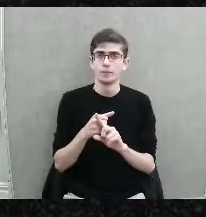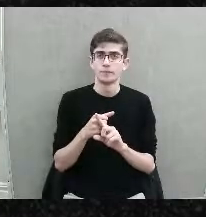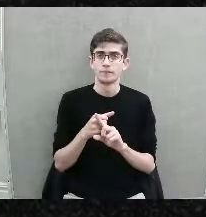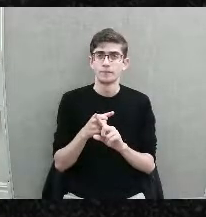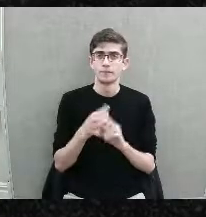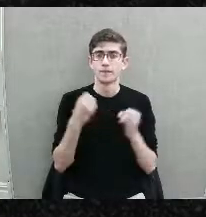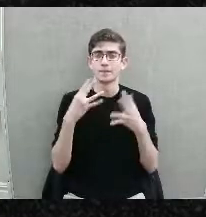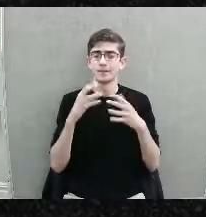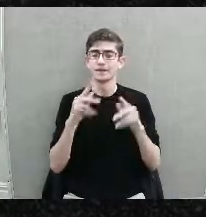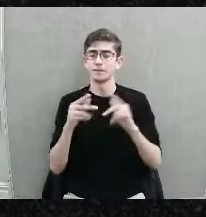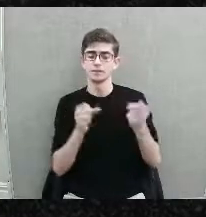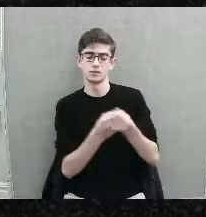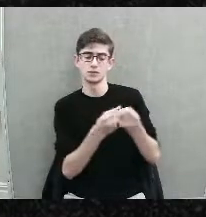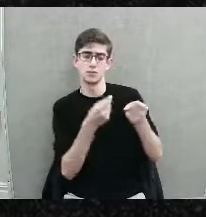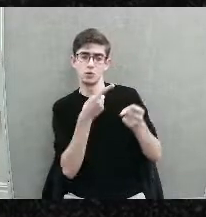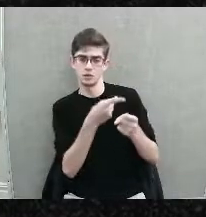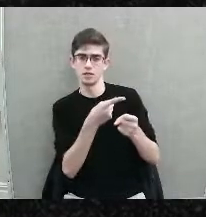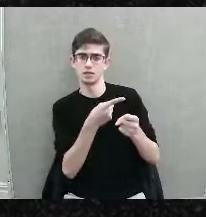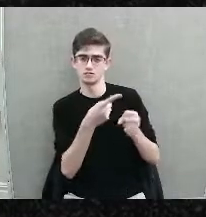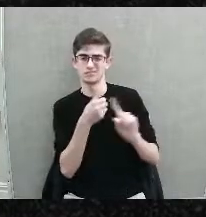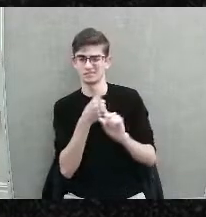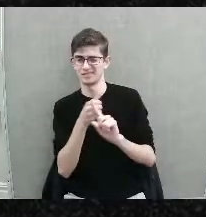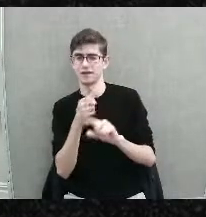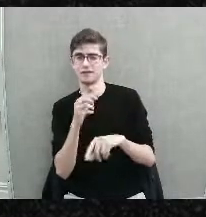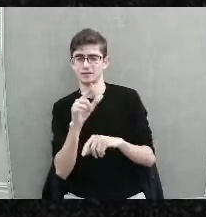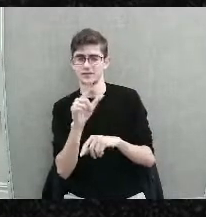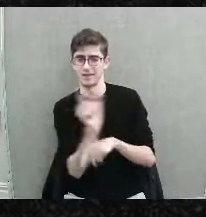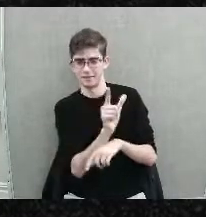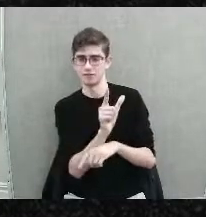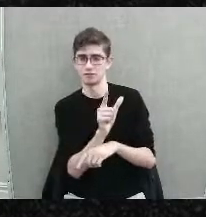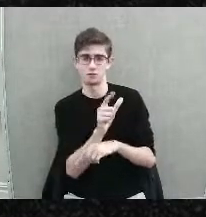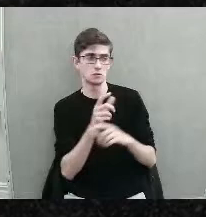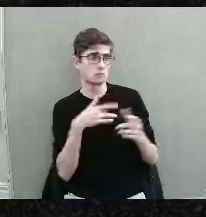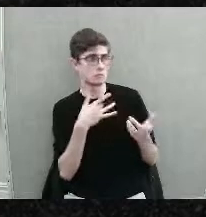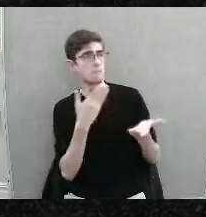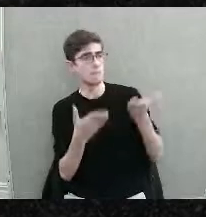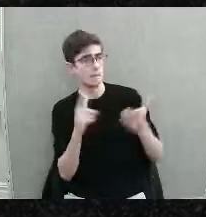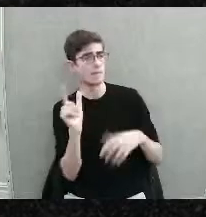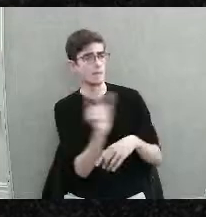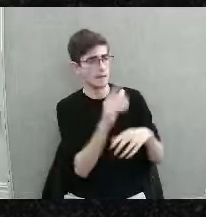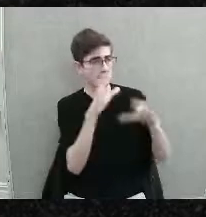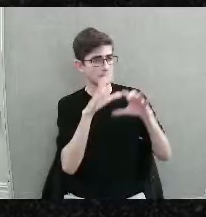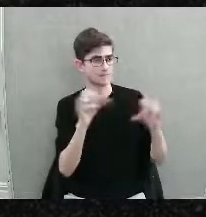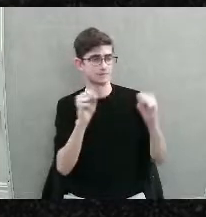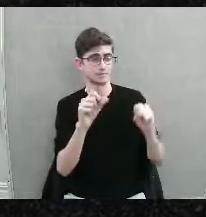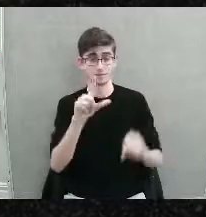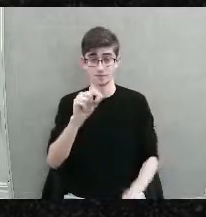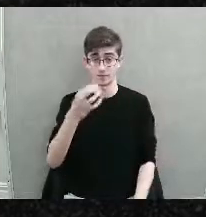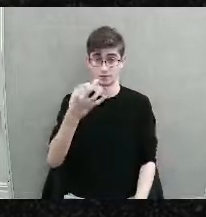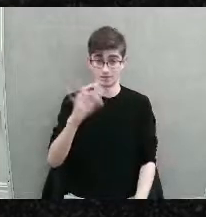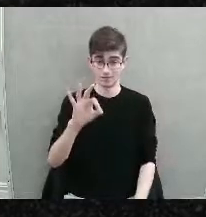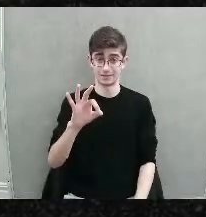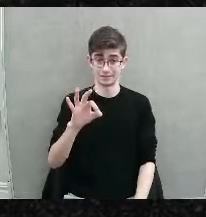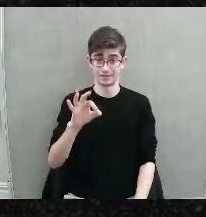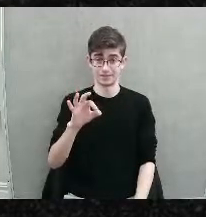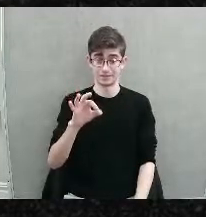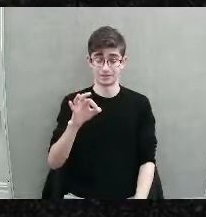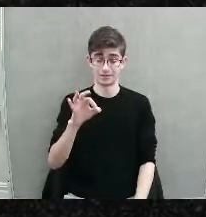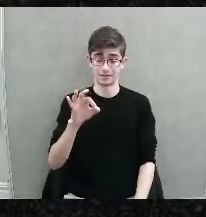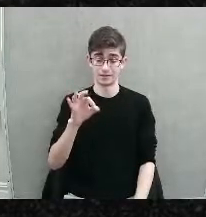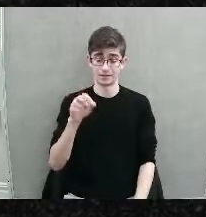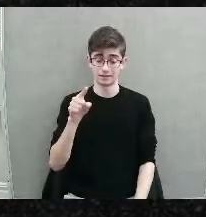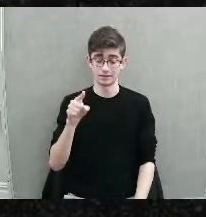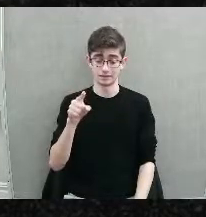supported by some part of the left in Mexico. And in 2019, López Obrador declared